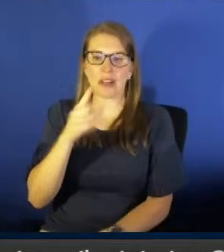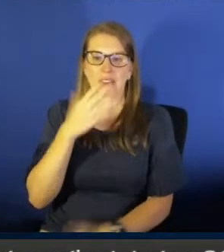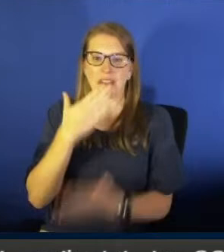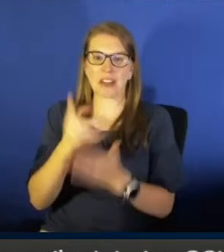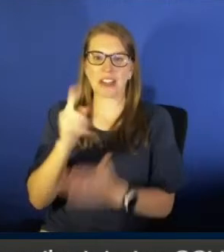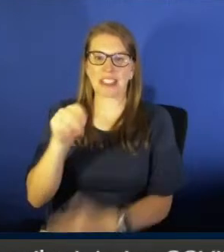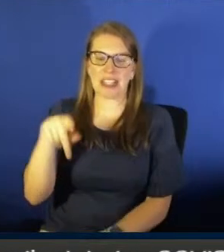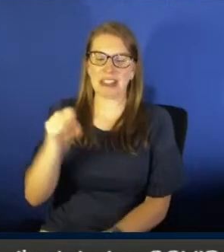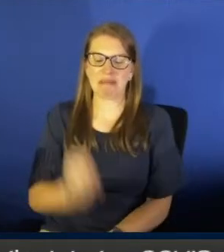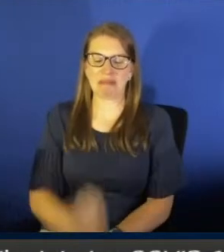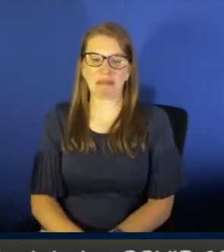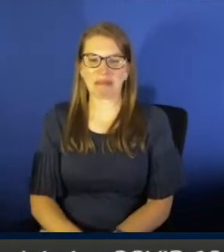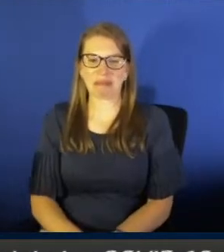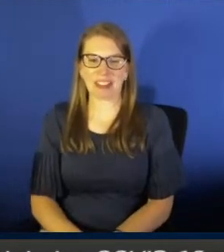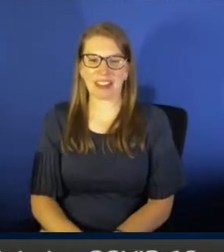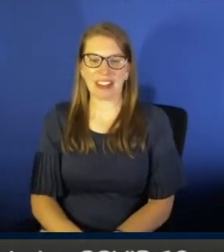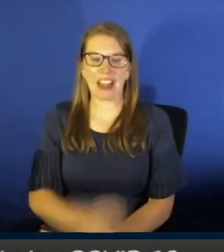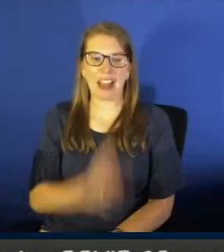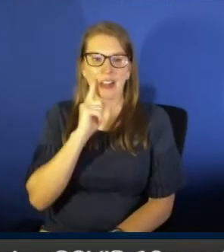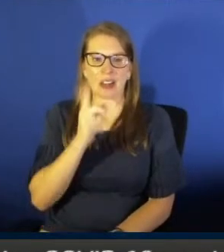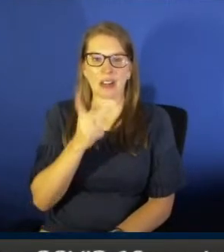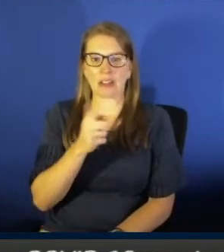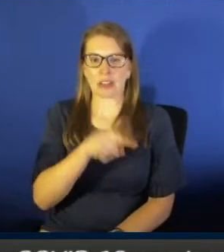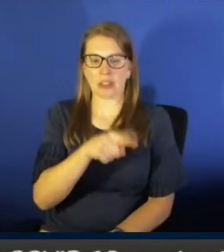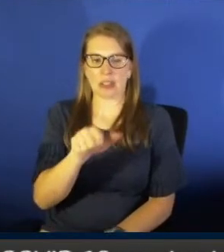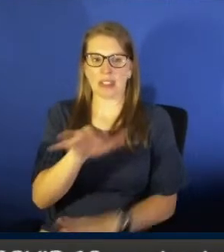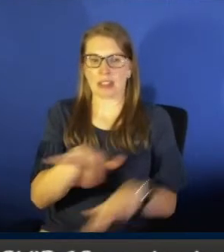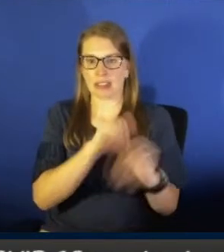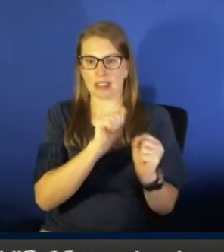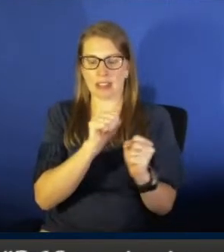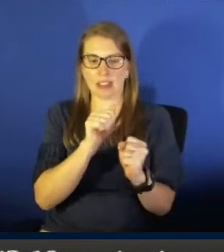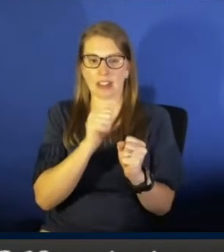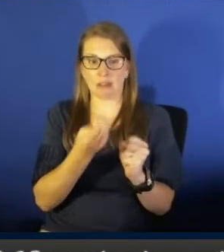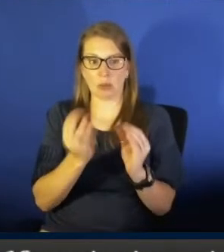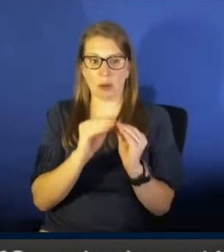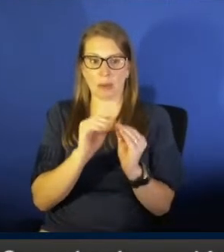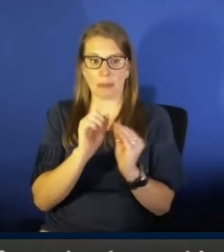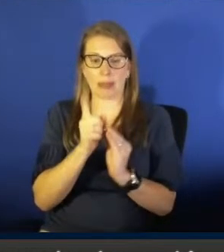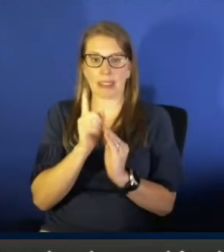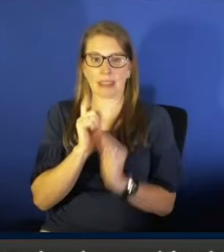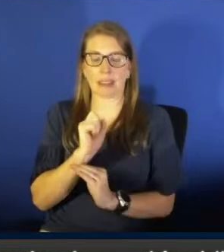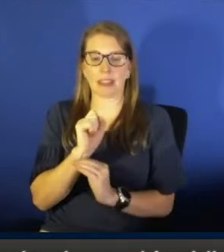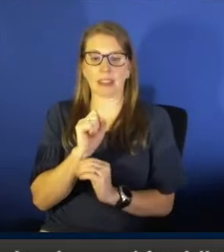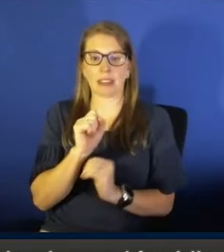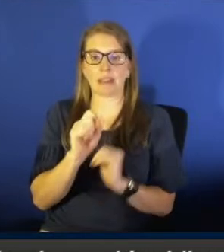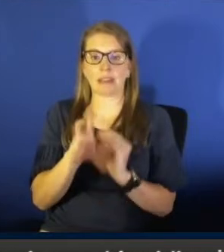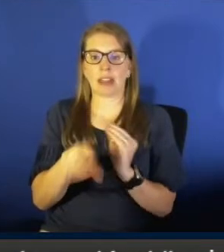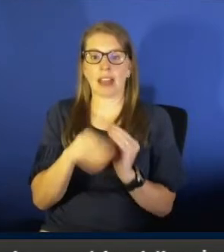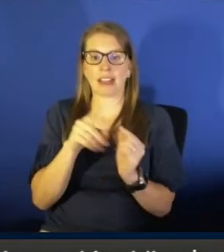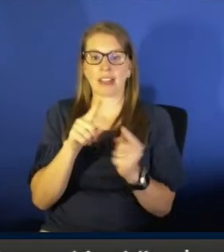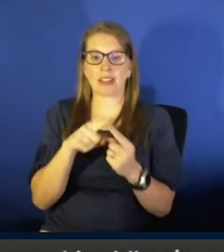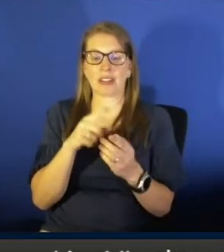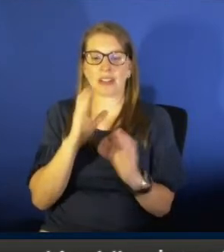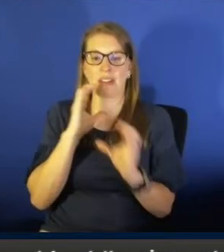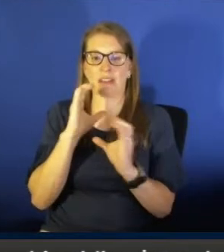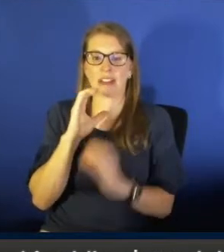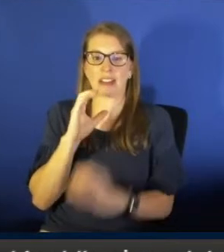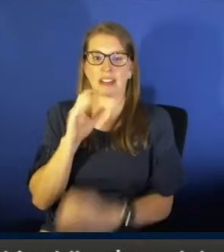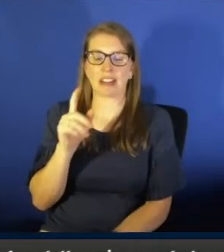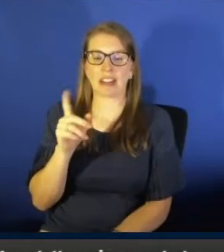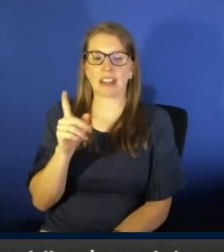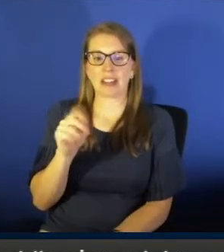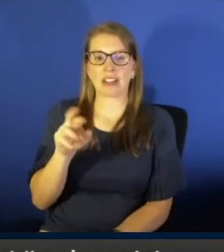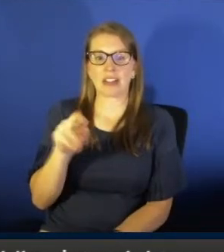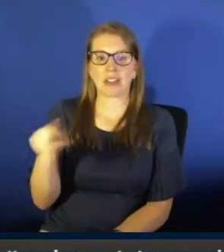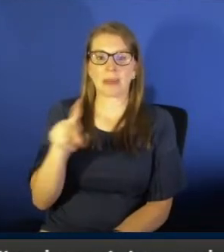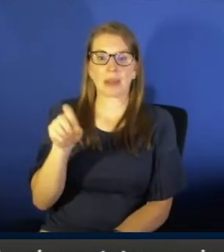about ECMO. I know you have to get going, Dr. Seitz. Do you have a couple more minutes that you can add to the conversation? Dr. Drs Zorn is also with us here to talk about